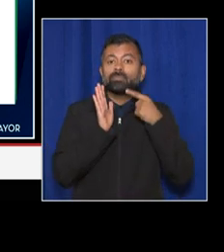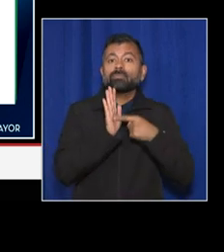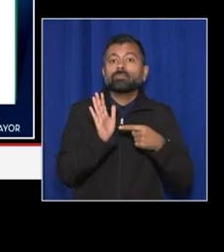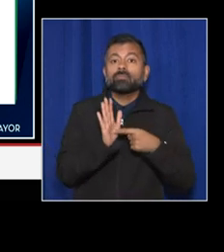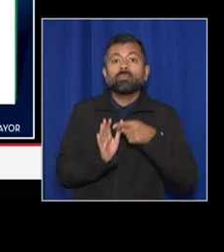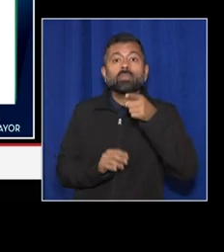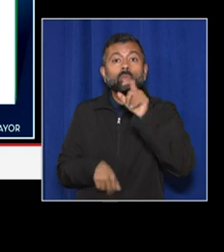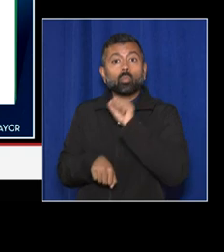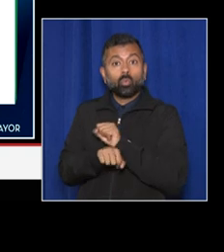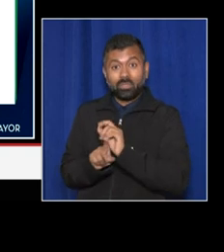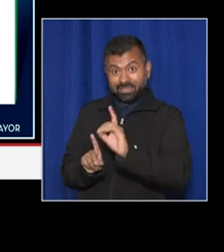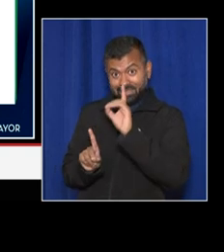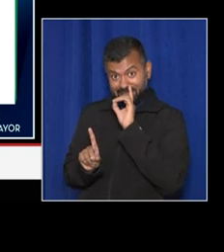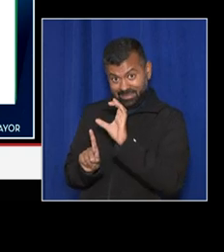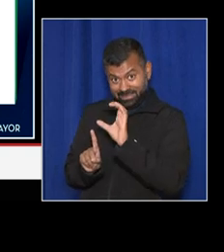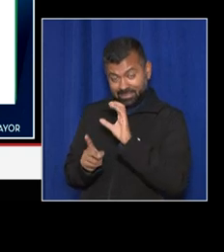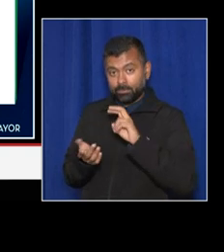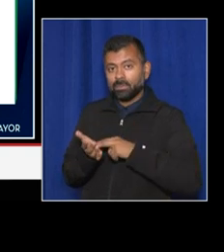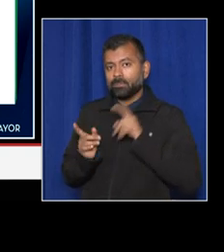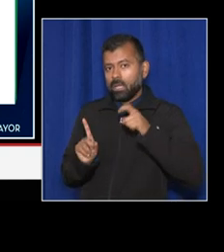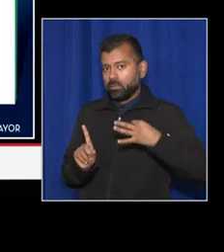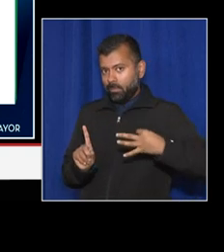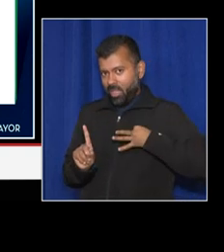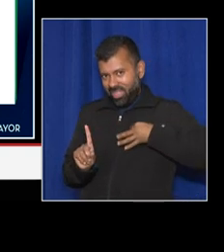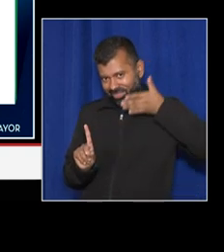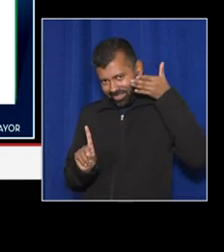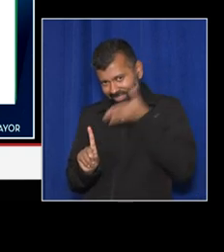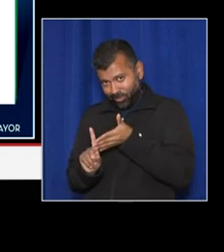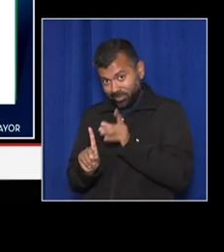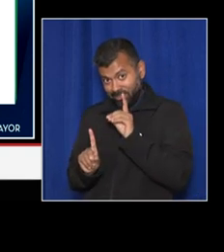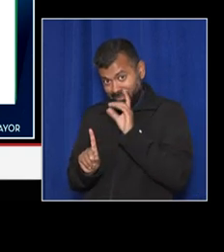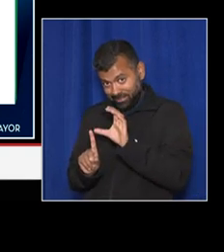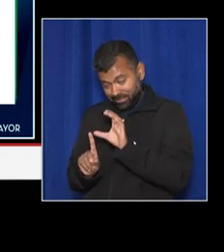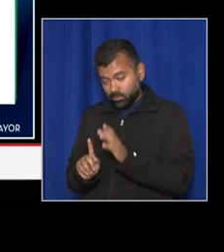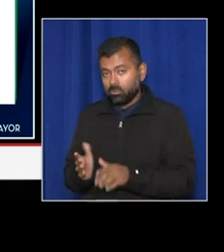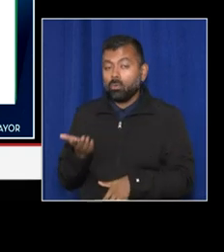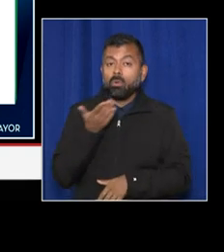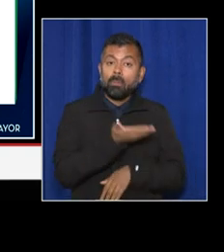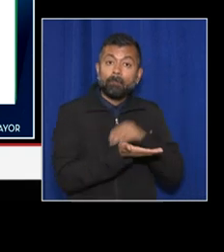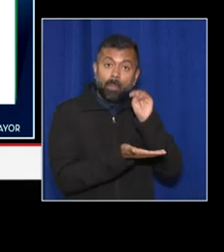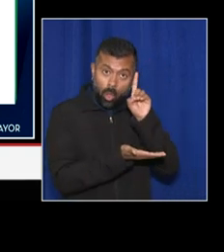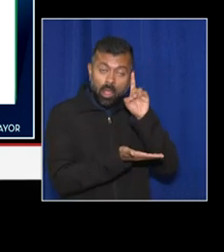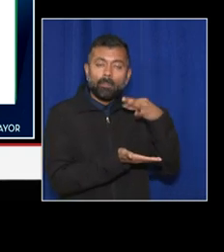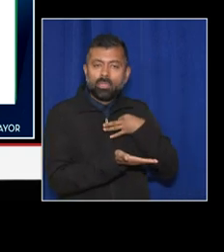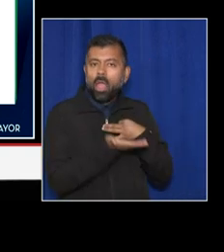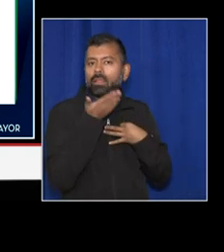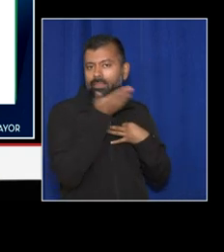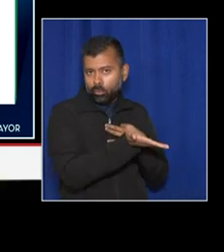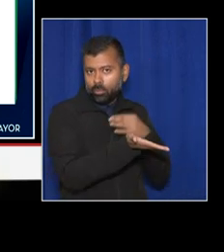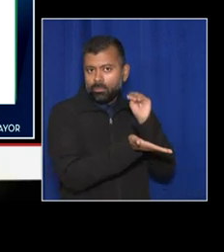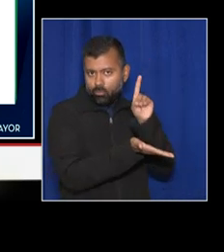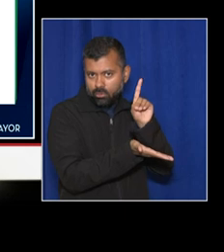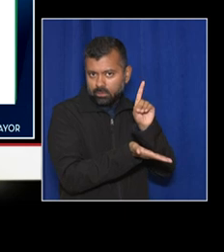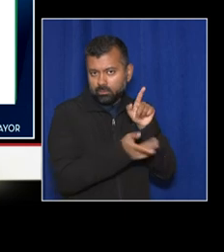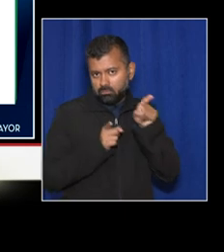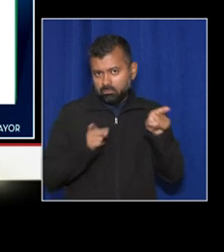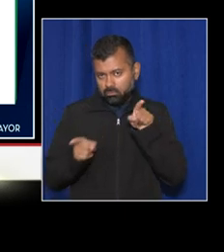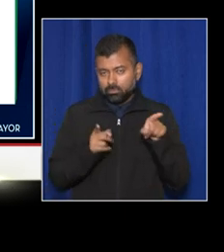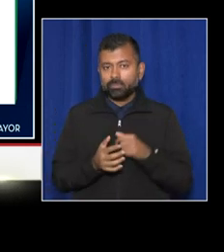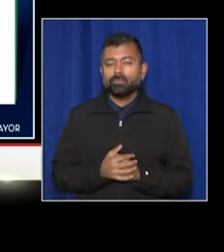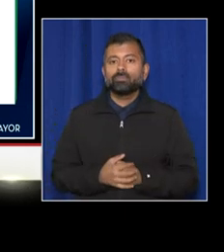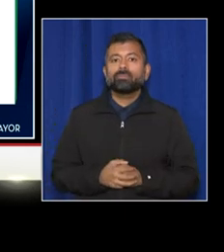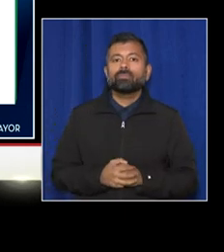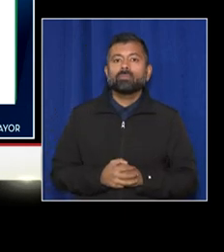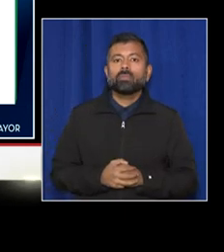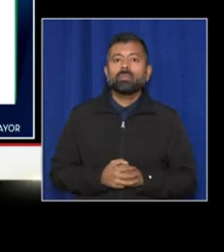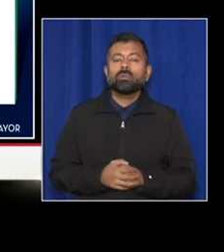Columbia, you should file your application in the District of Columbia. Also, federal law requires you to continue to look for